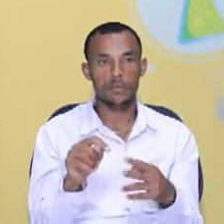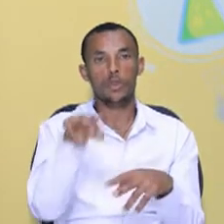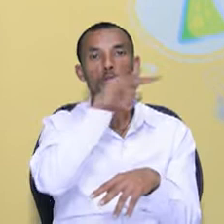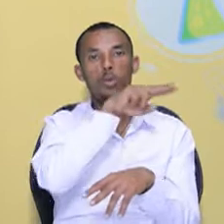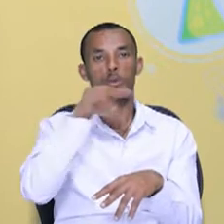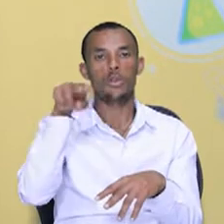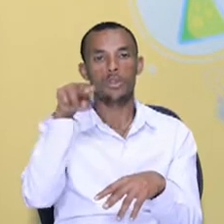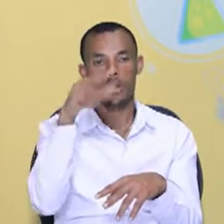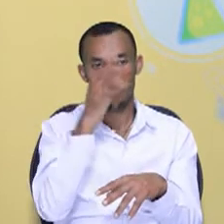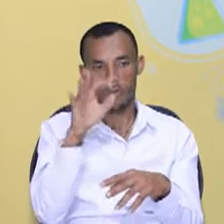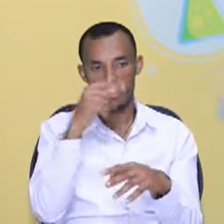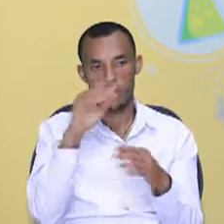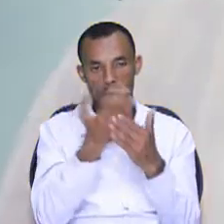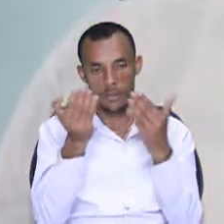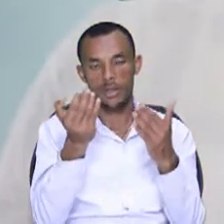are called